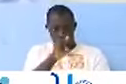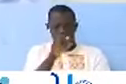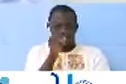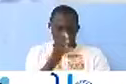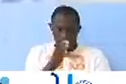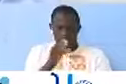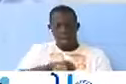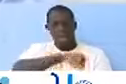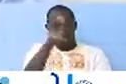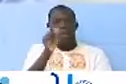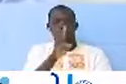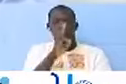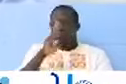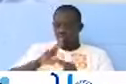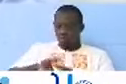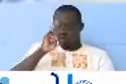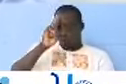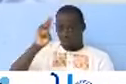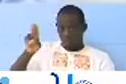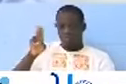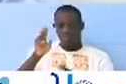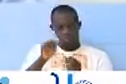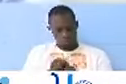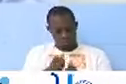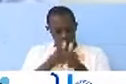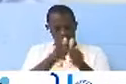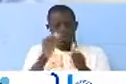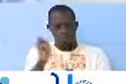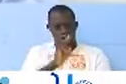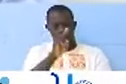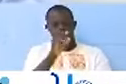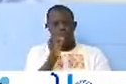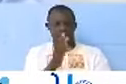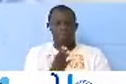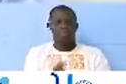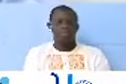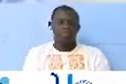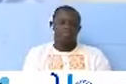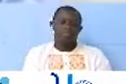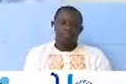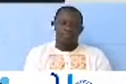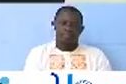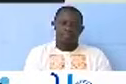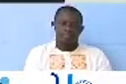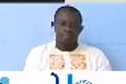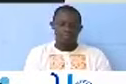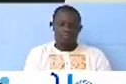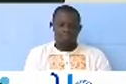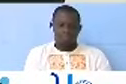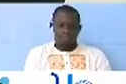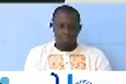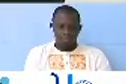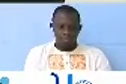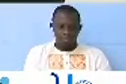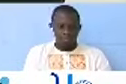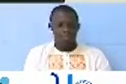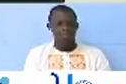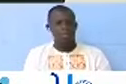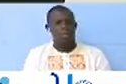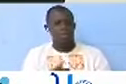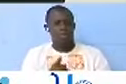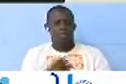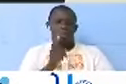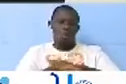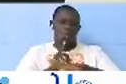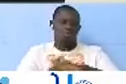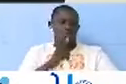Isaje kanna sor la nyin fanang isaje asa long membe kere asa kanna sor no puruk la moyer lalie. Bismillah. Okay. I have already